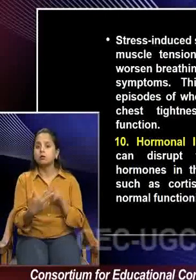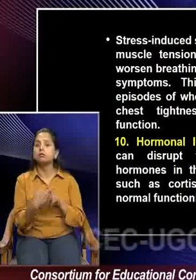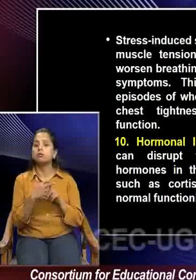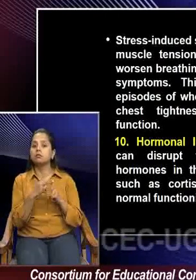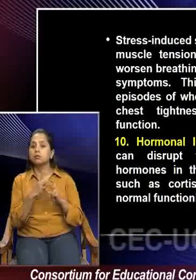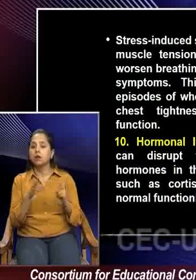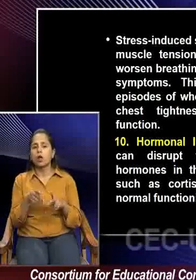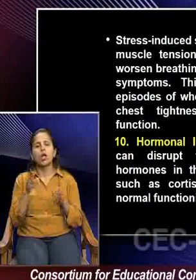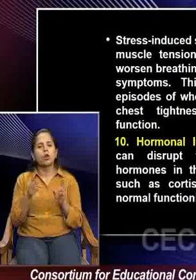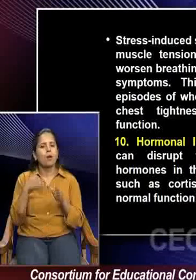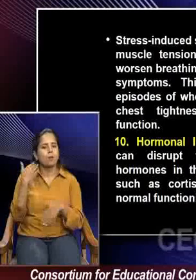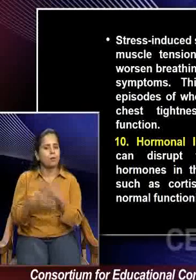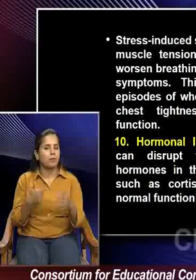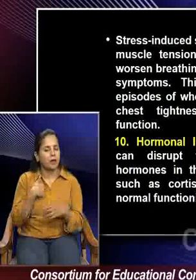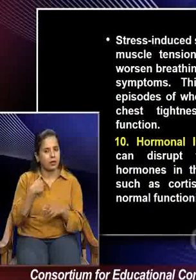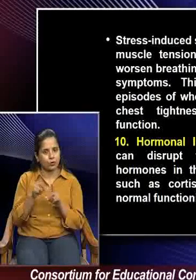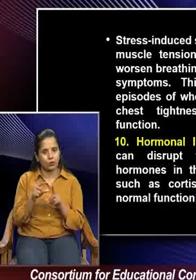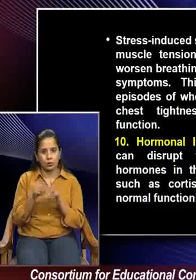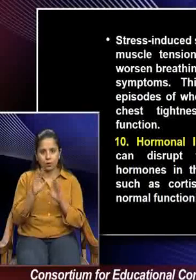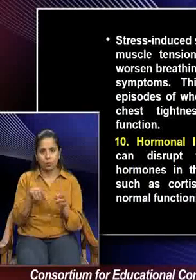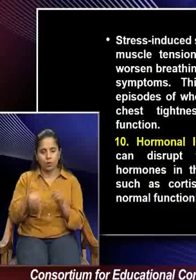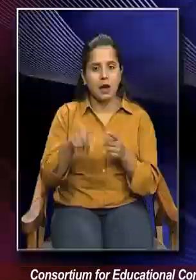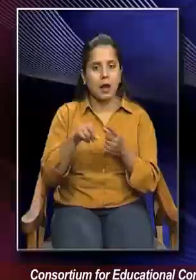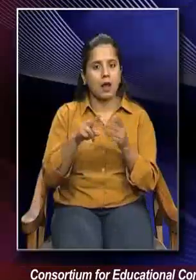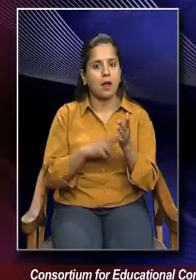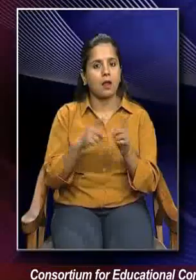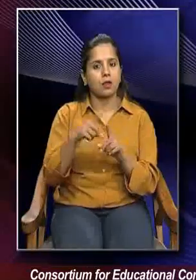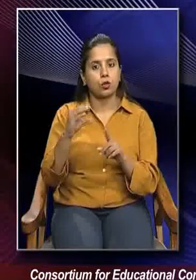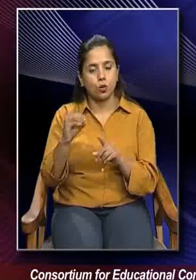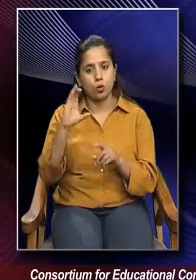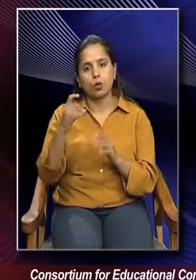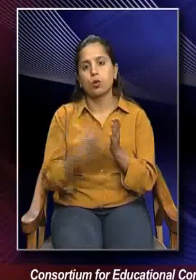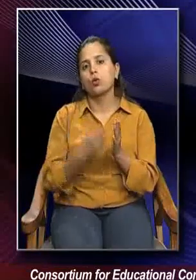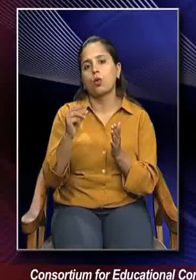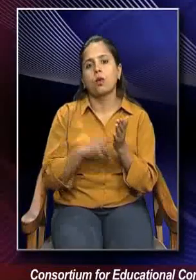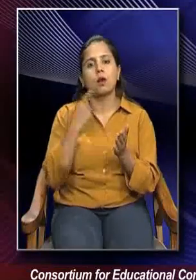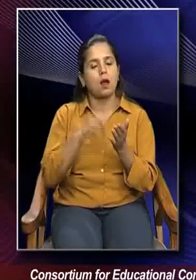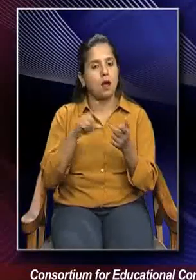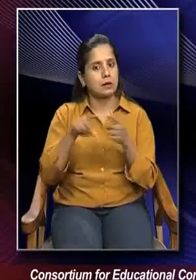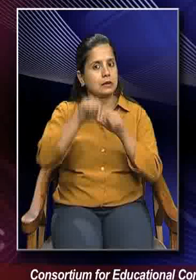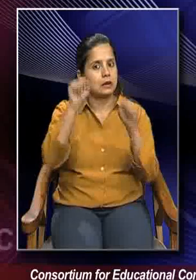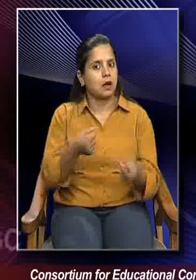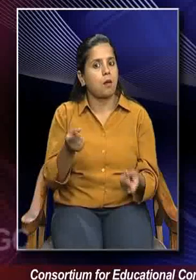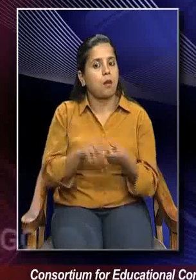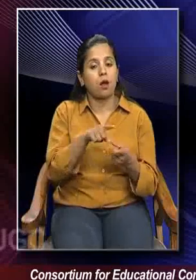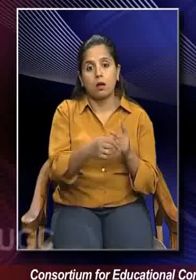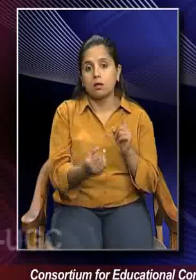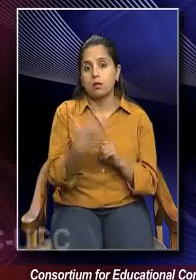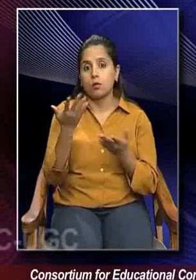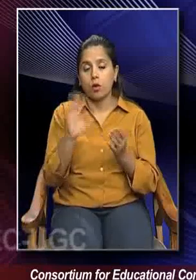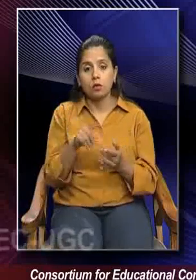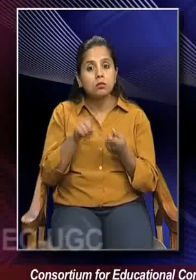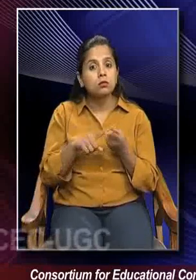with the normal functioning of endocrine system. This can lead to